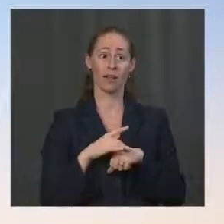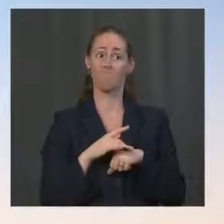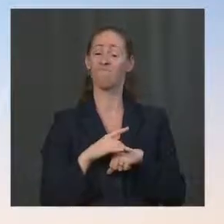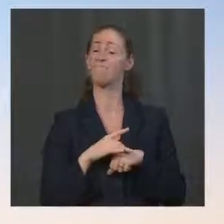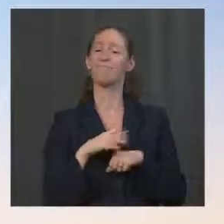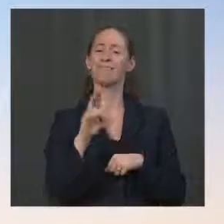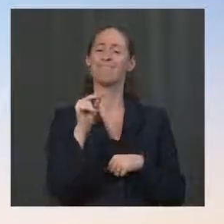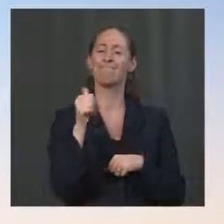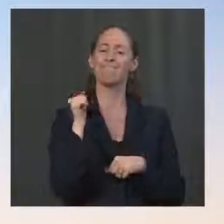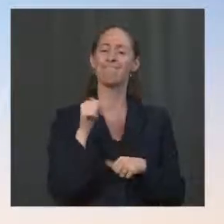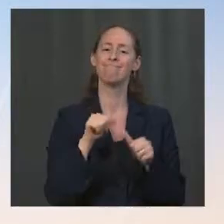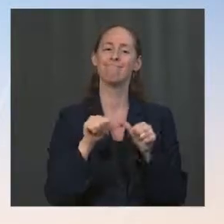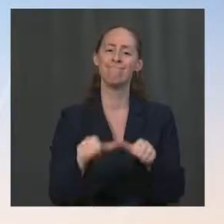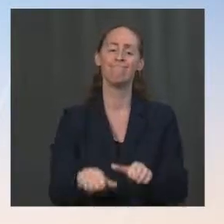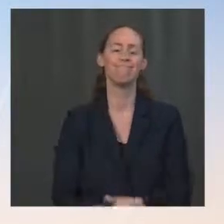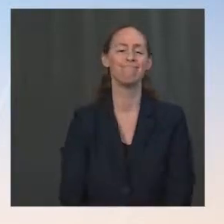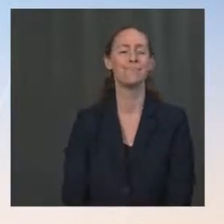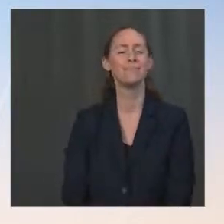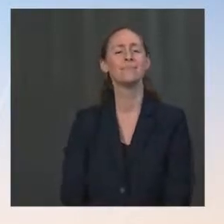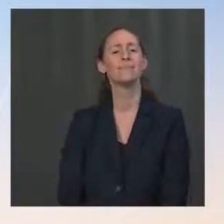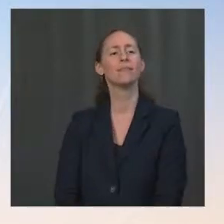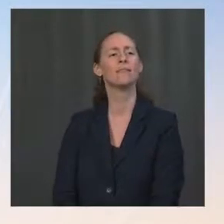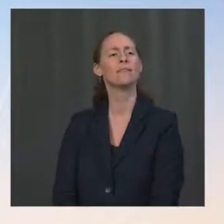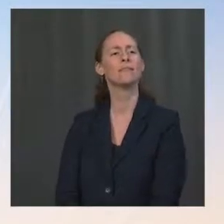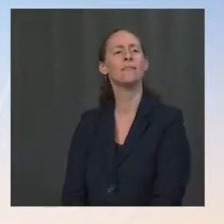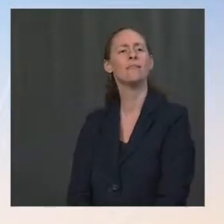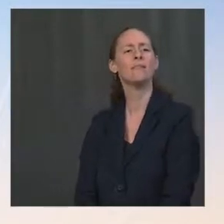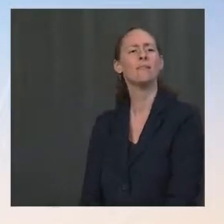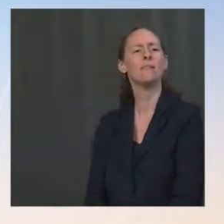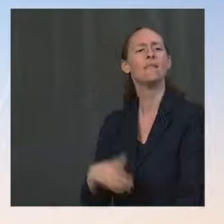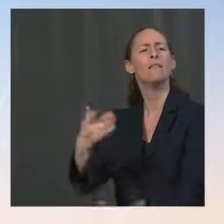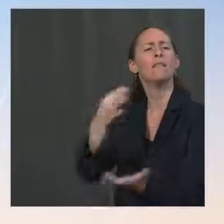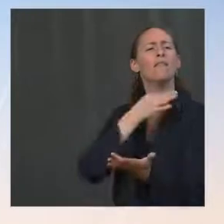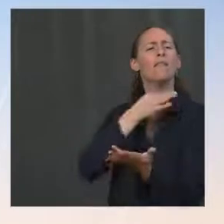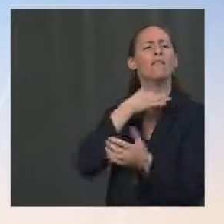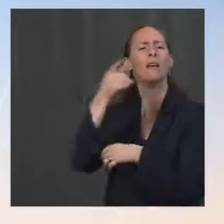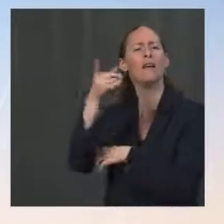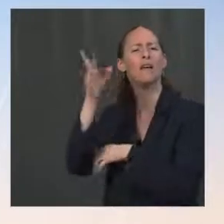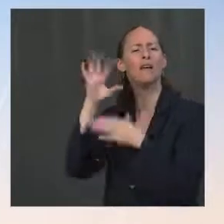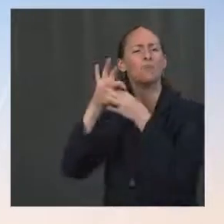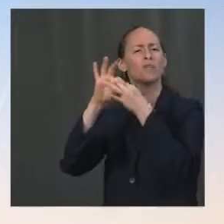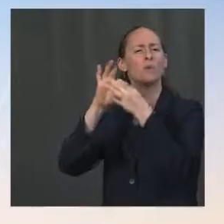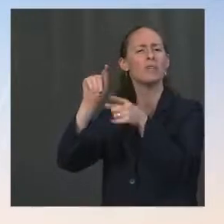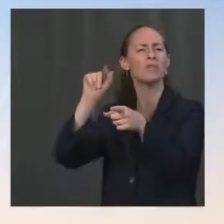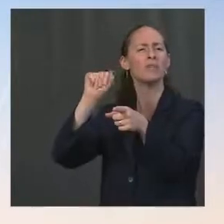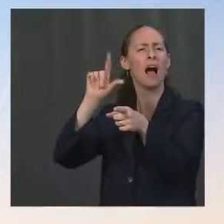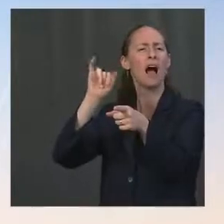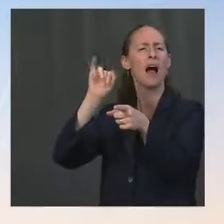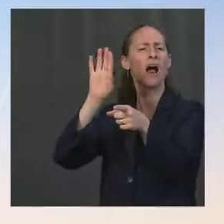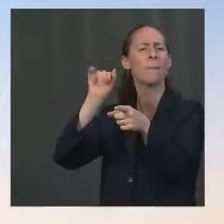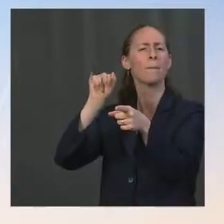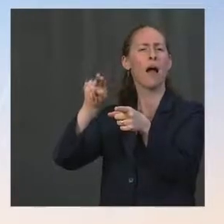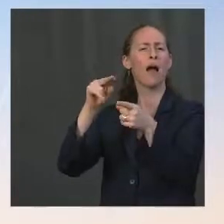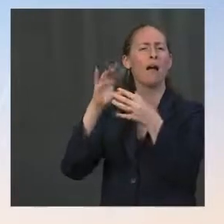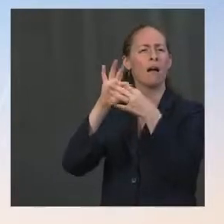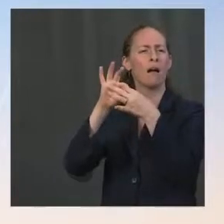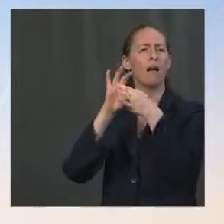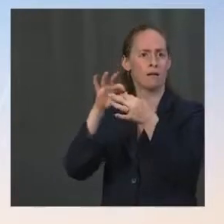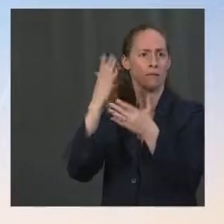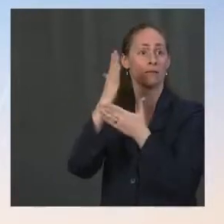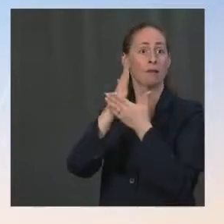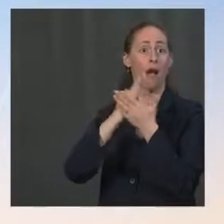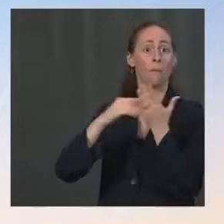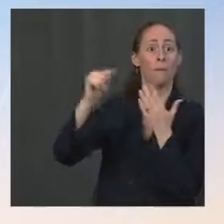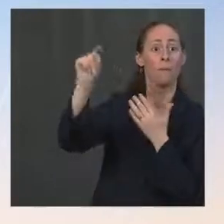U.S. is coordinating with the Taliban about security for the next couple days, Some of the people running security for the Taliban